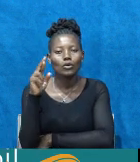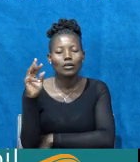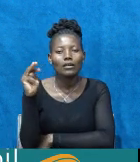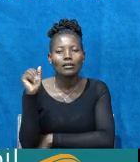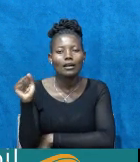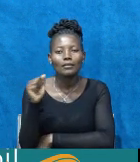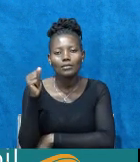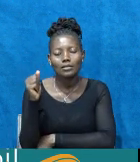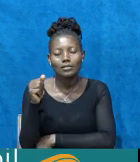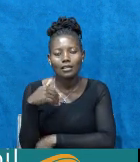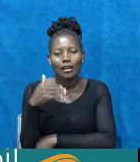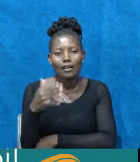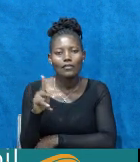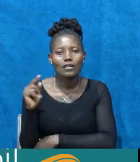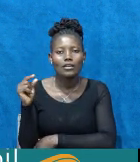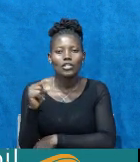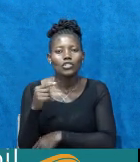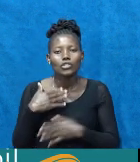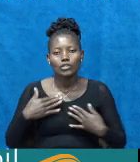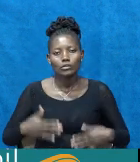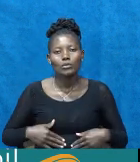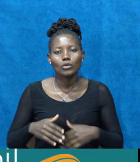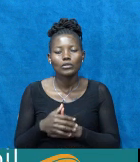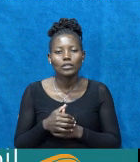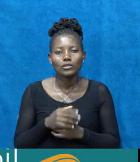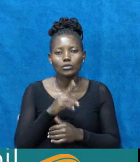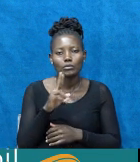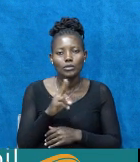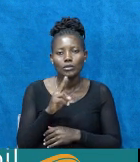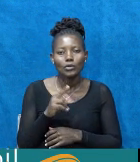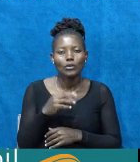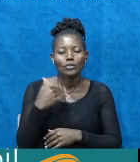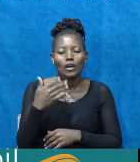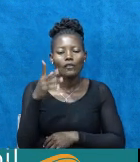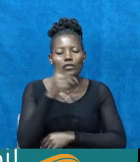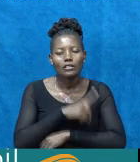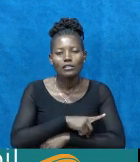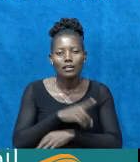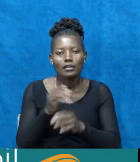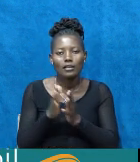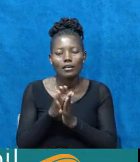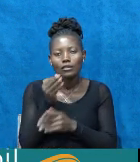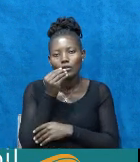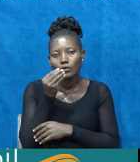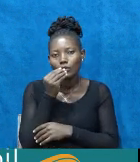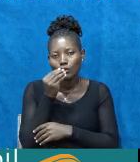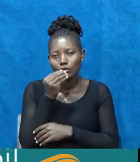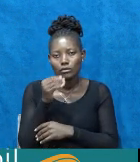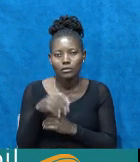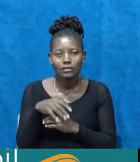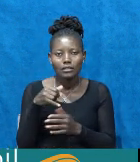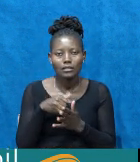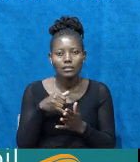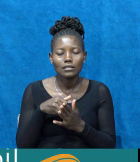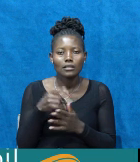for fat will also increase. And at this point, we are recommending 0.8 to 2 grams per